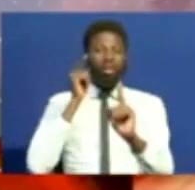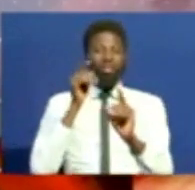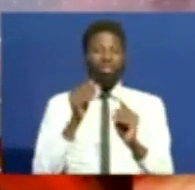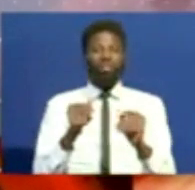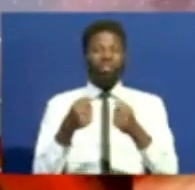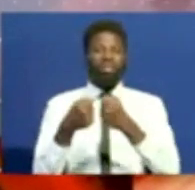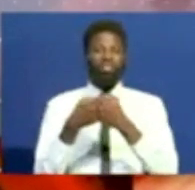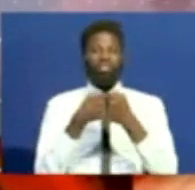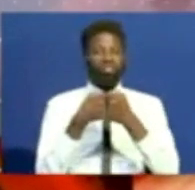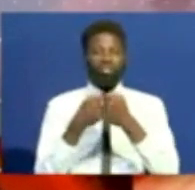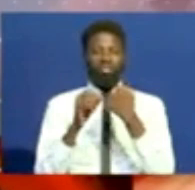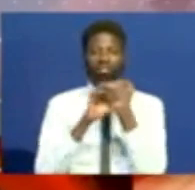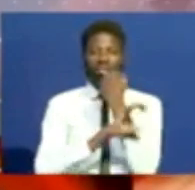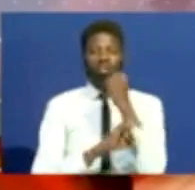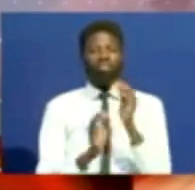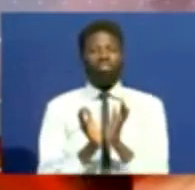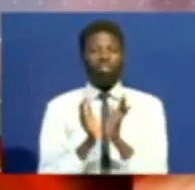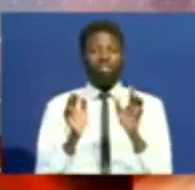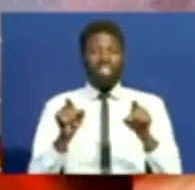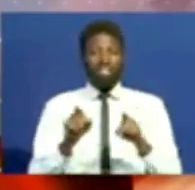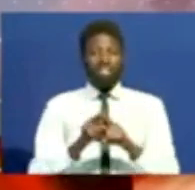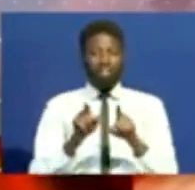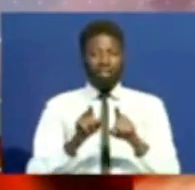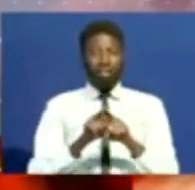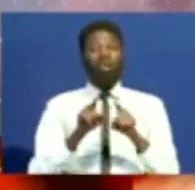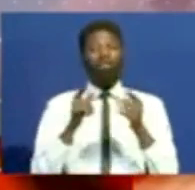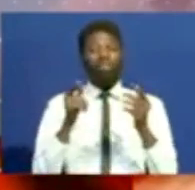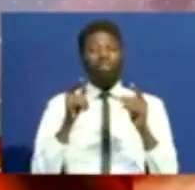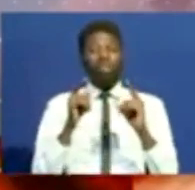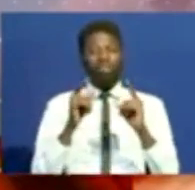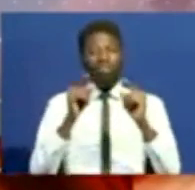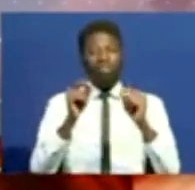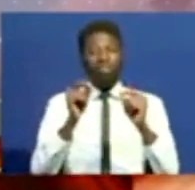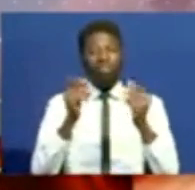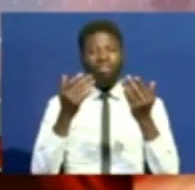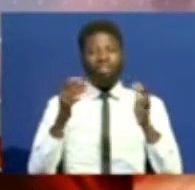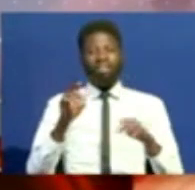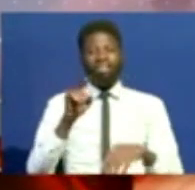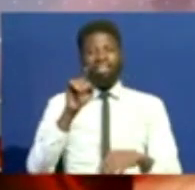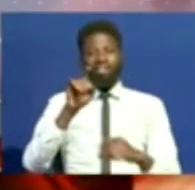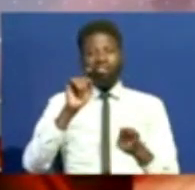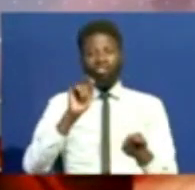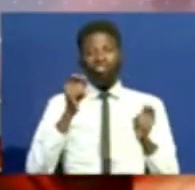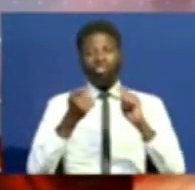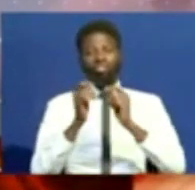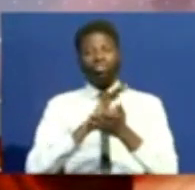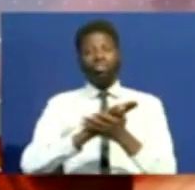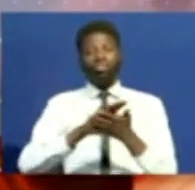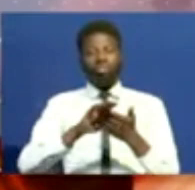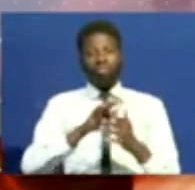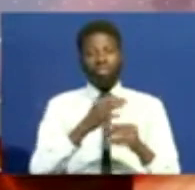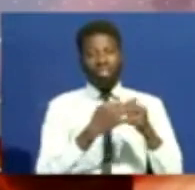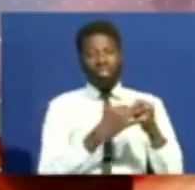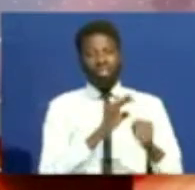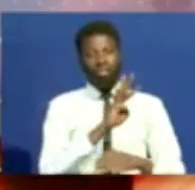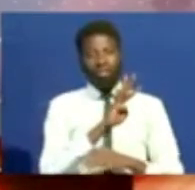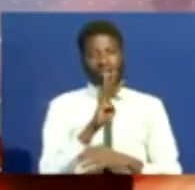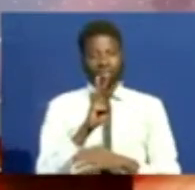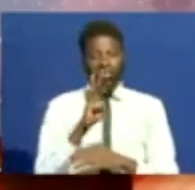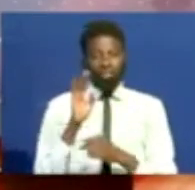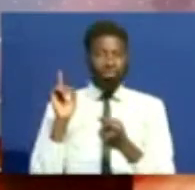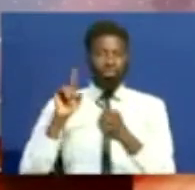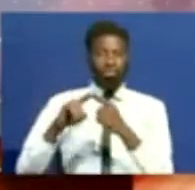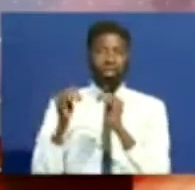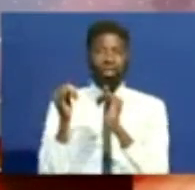the country at large. He also called upon the seamless transition from the 844 system to the current